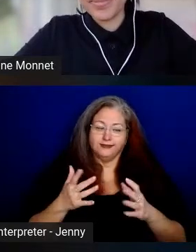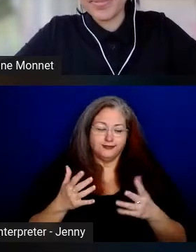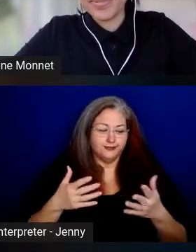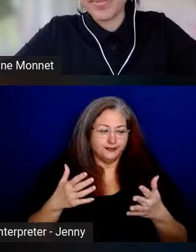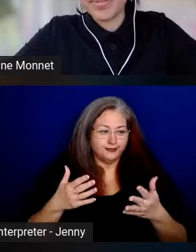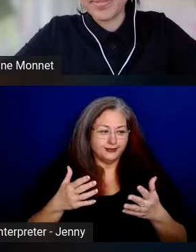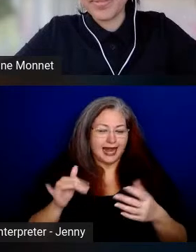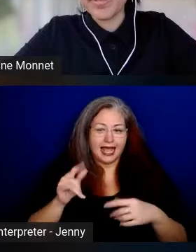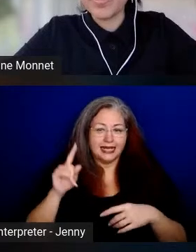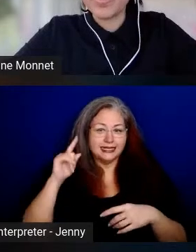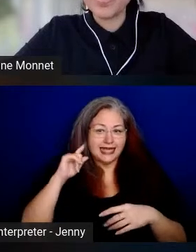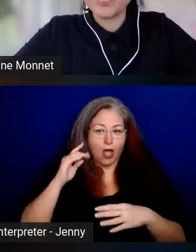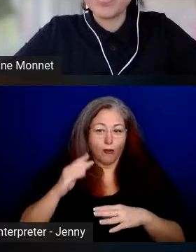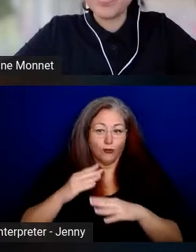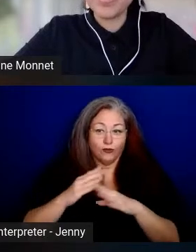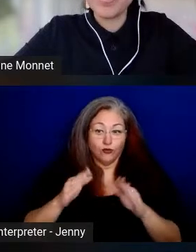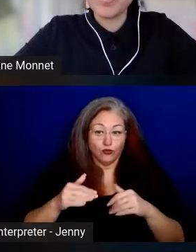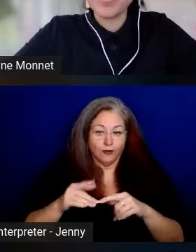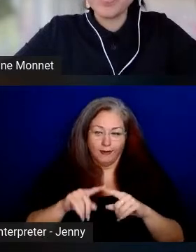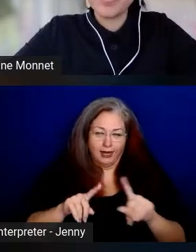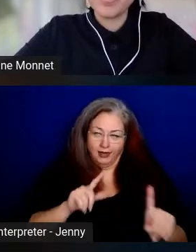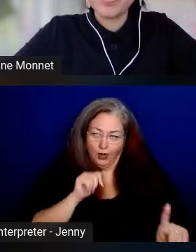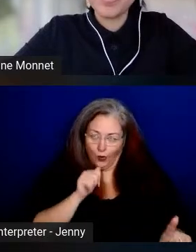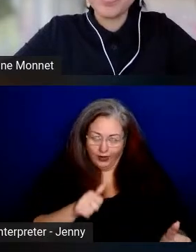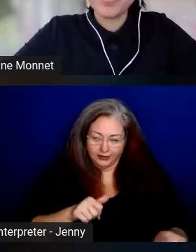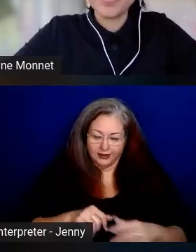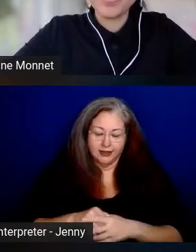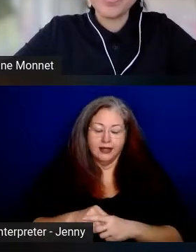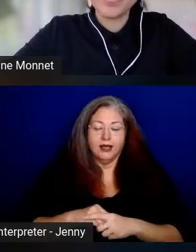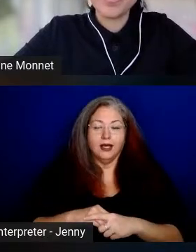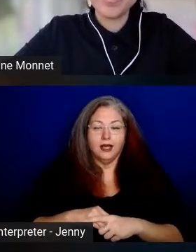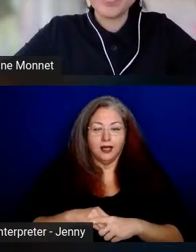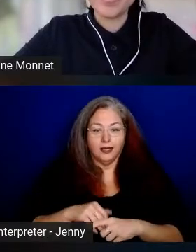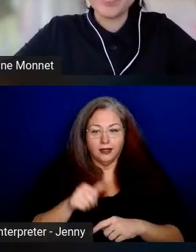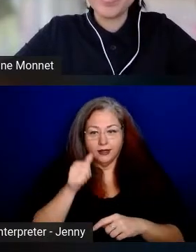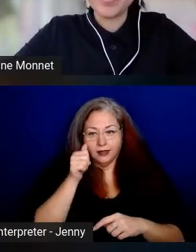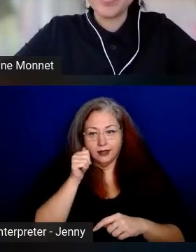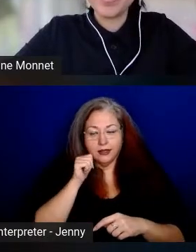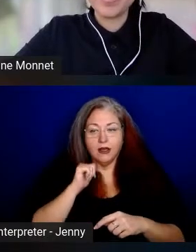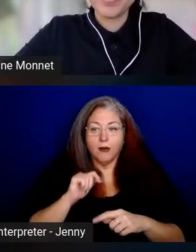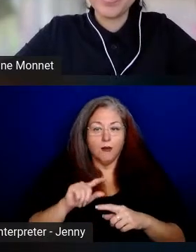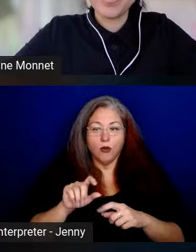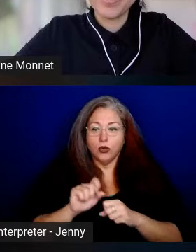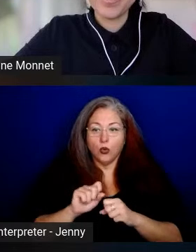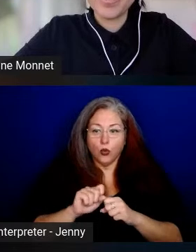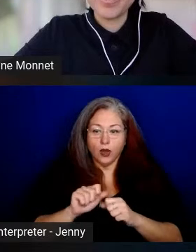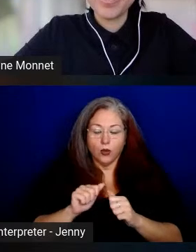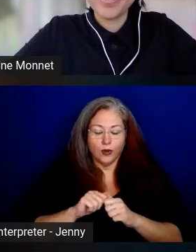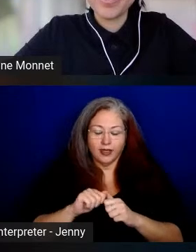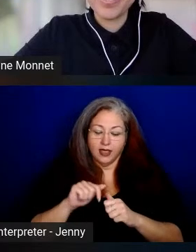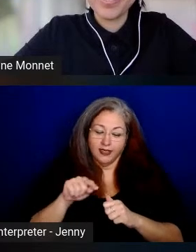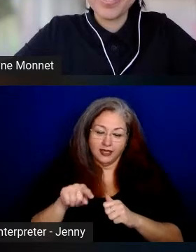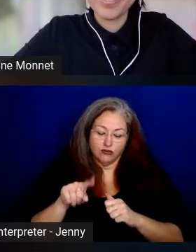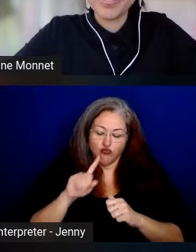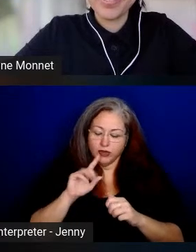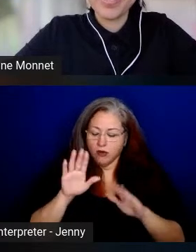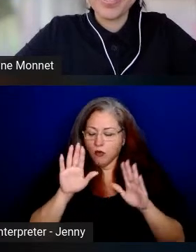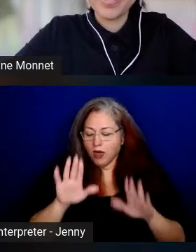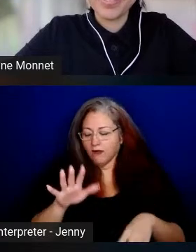a soundproof room, which wasn't. And that's like, we work with this incredible guy who